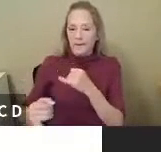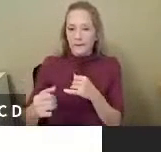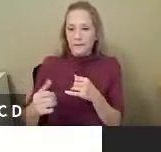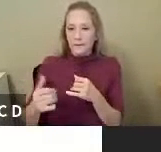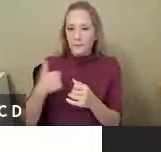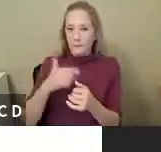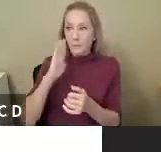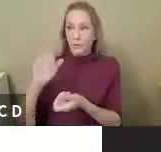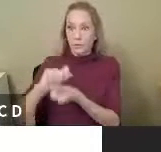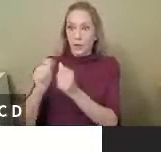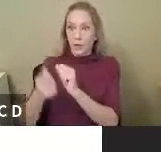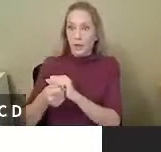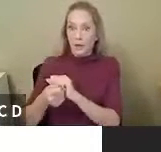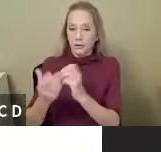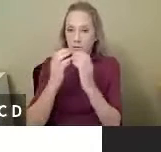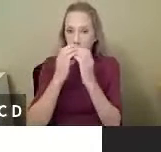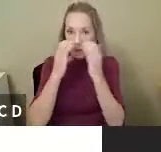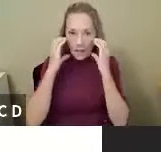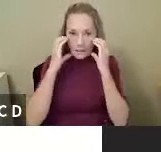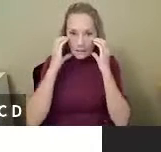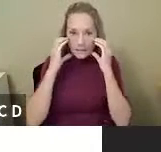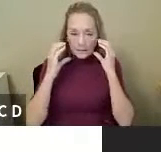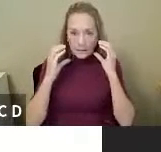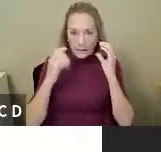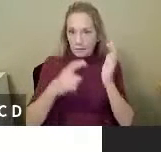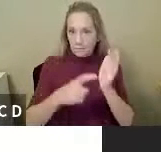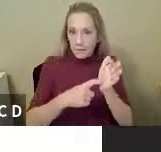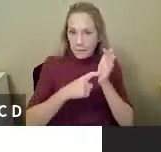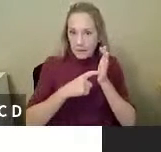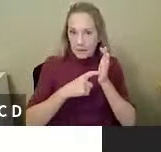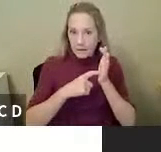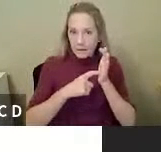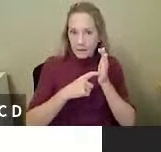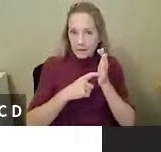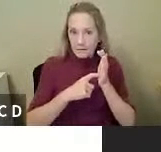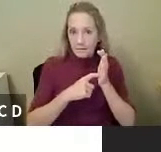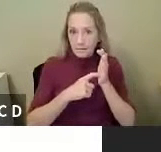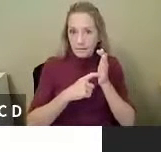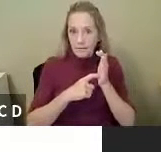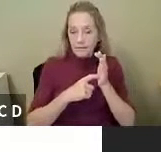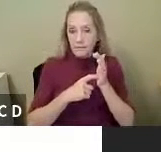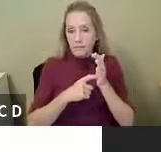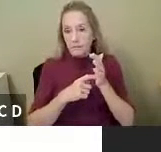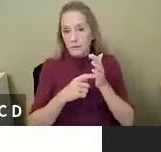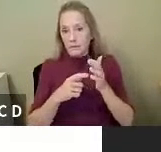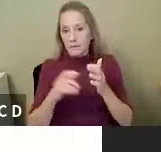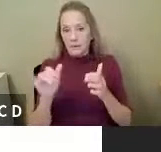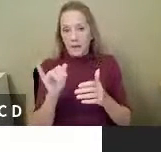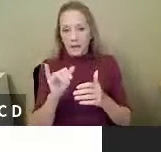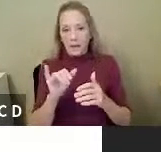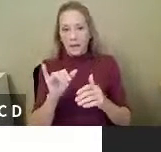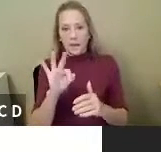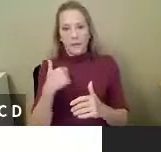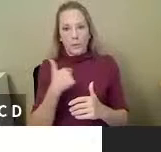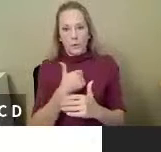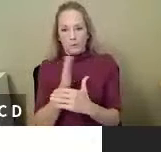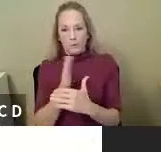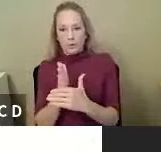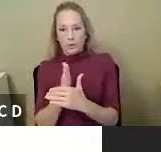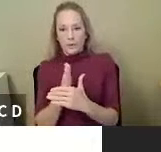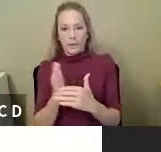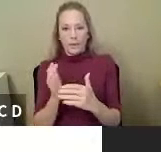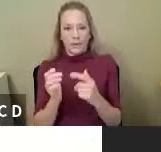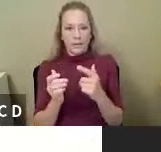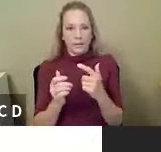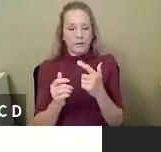change is the mask mandate, to be honest. And so, things in between, when we're in between the green and the red